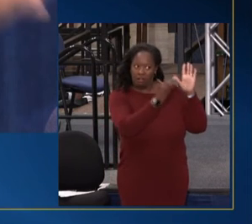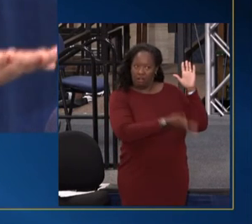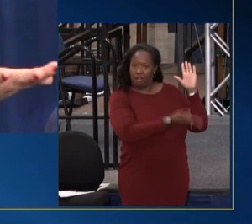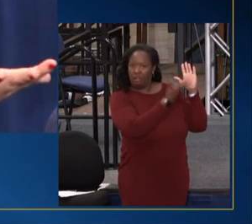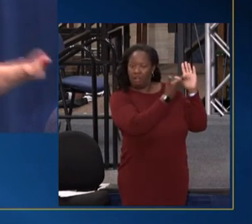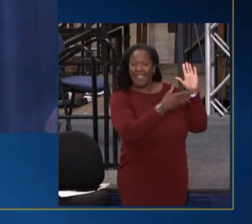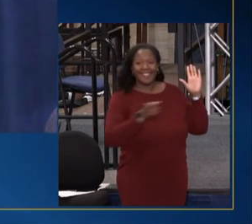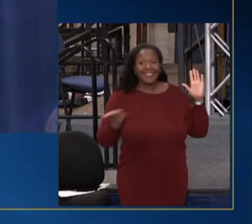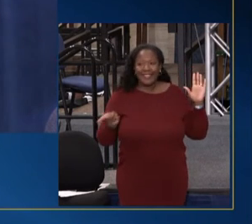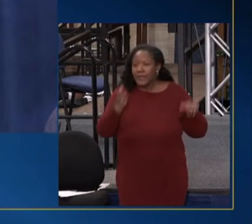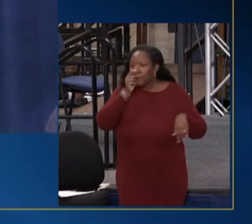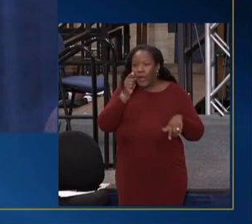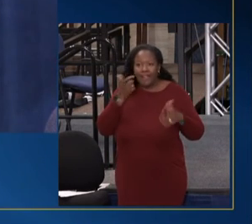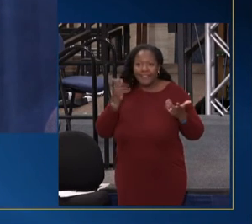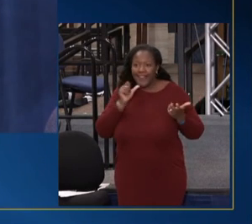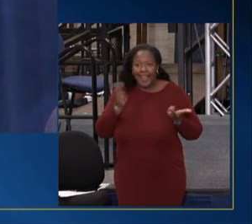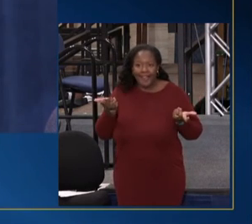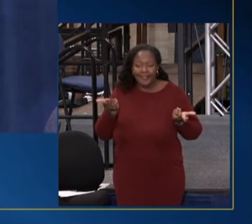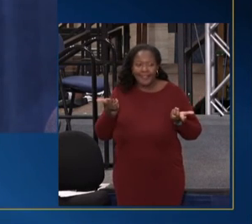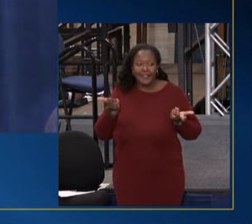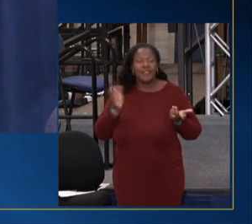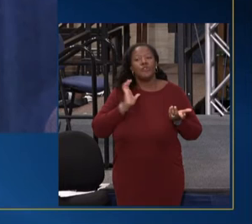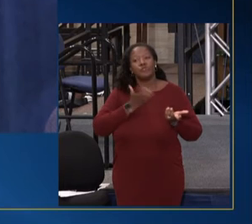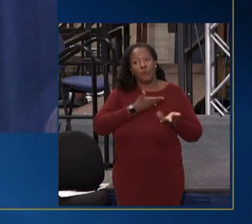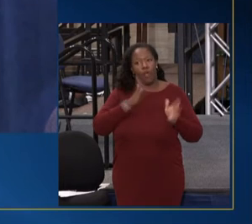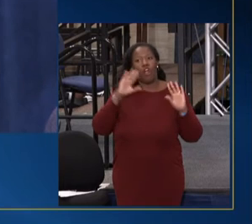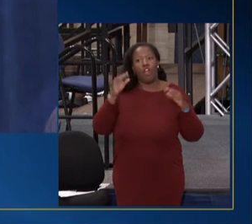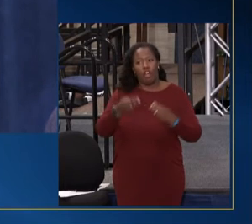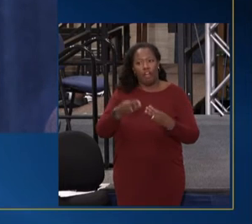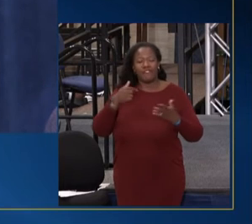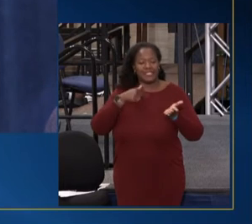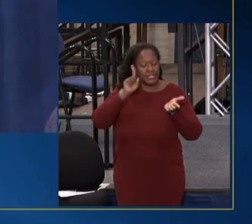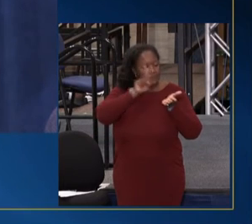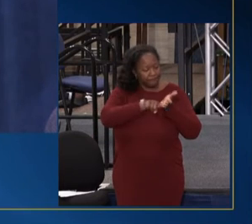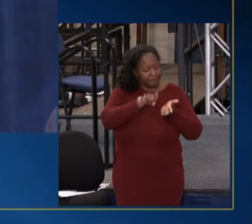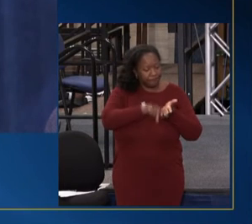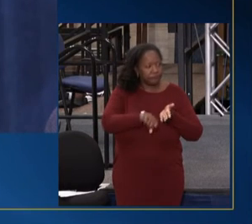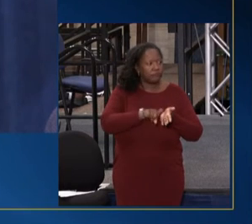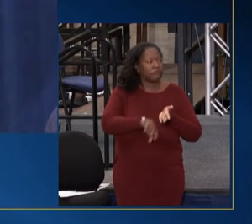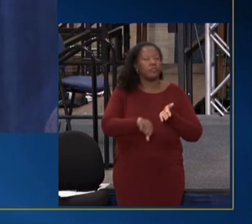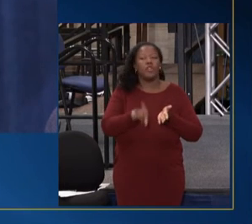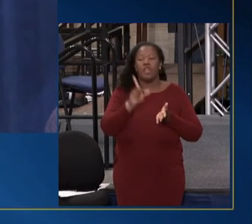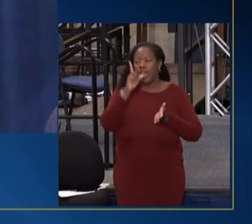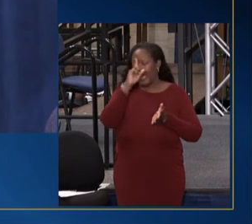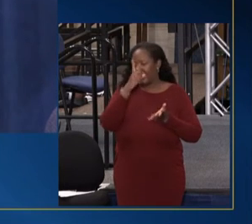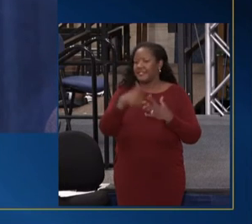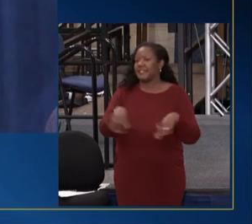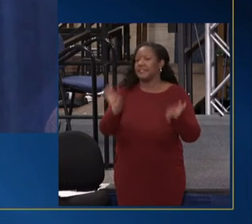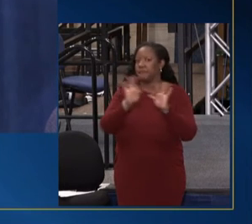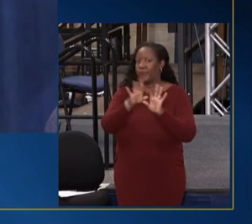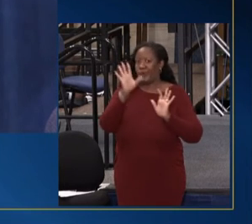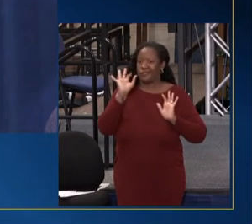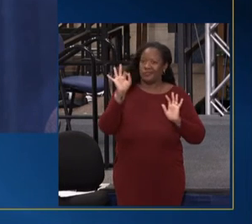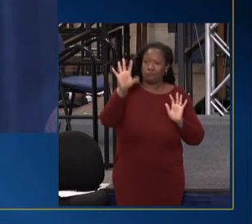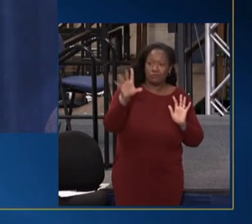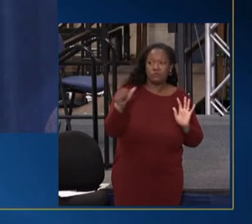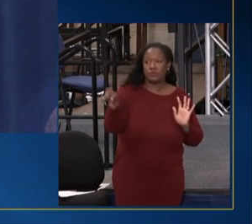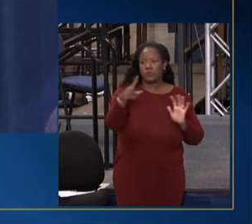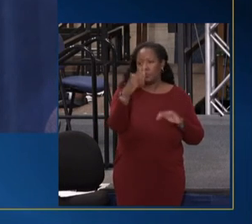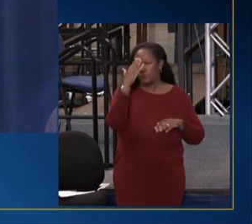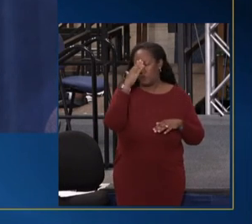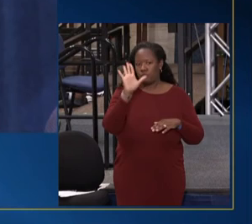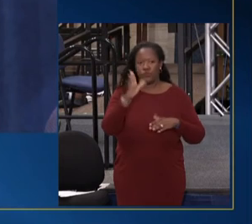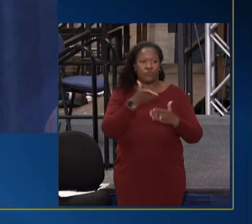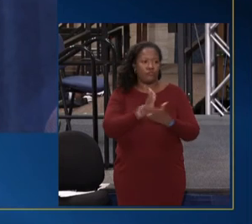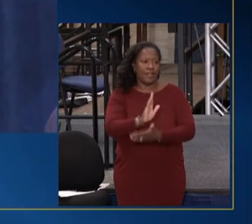no longer private. And so our office is investigating this. It's an area I think just really important to flag so you understand your rights. As